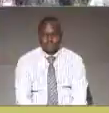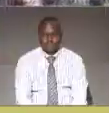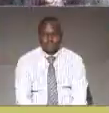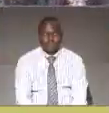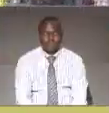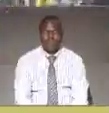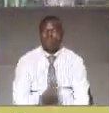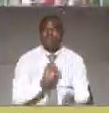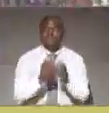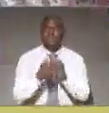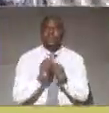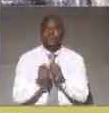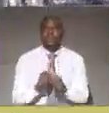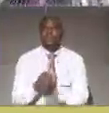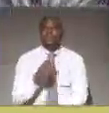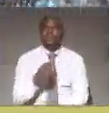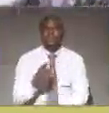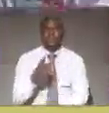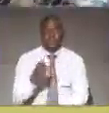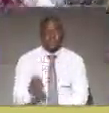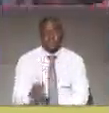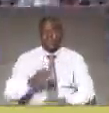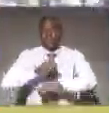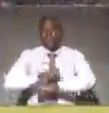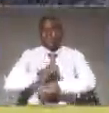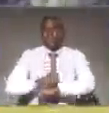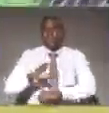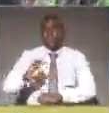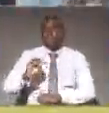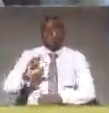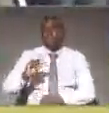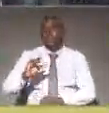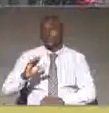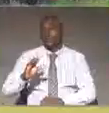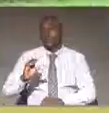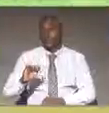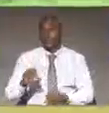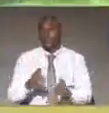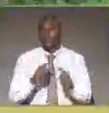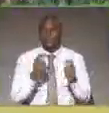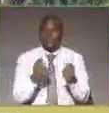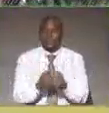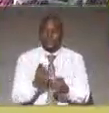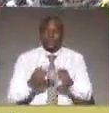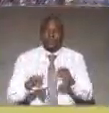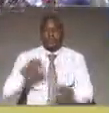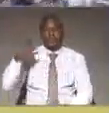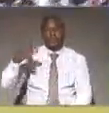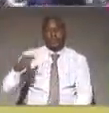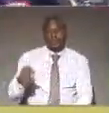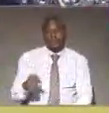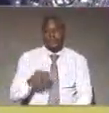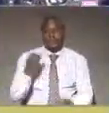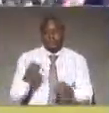The battle for supremacy at the 2019 National Schools Coca-Cola Football Tournament has continued, with the teams eyeing a quarter-final slots.